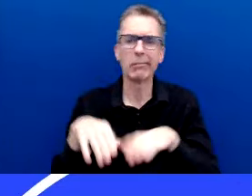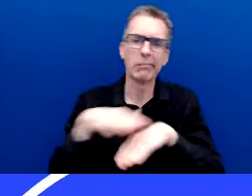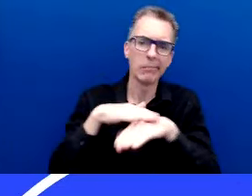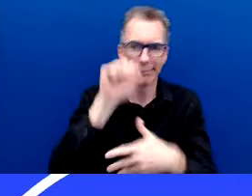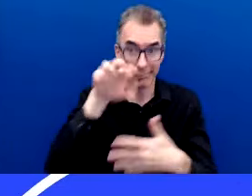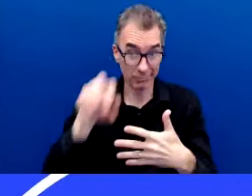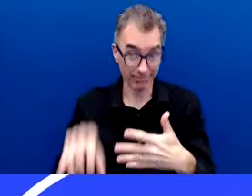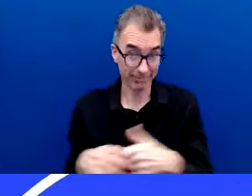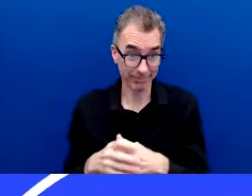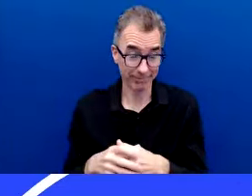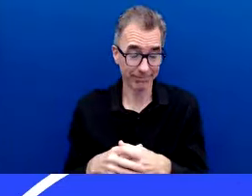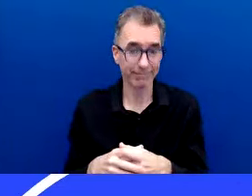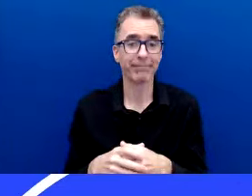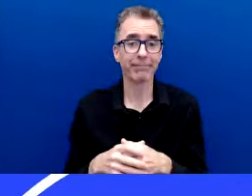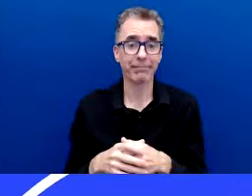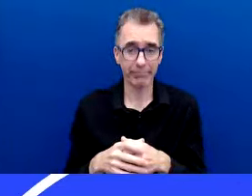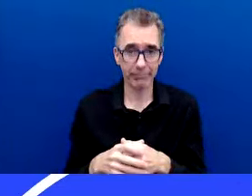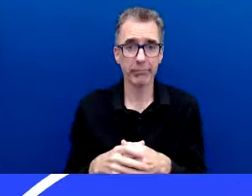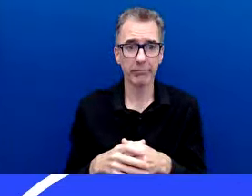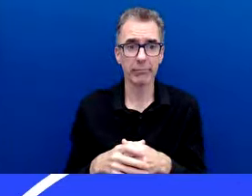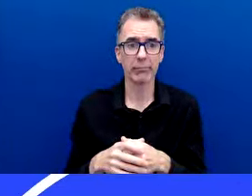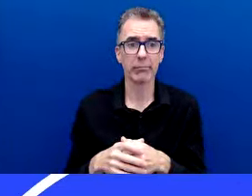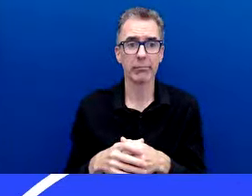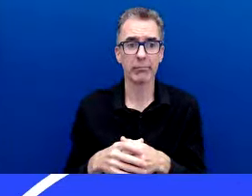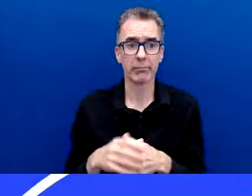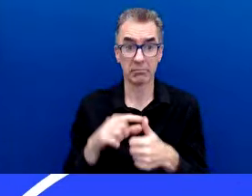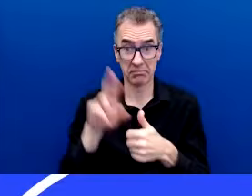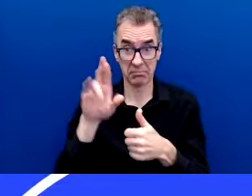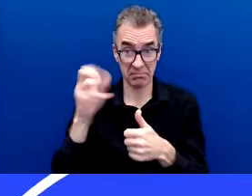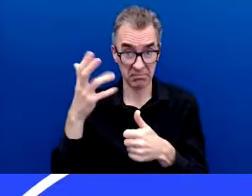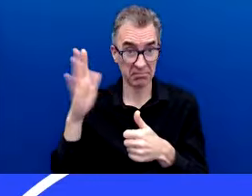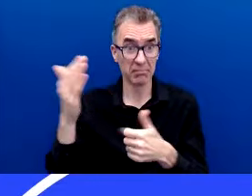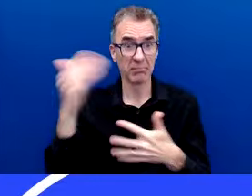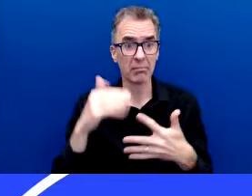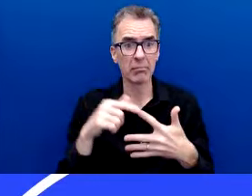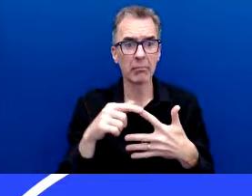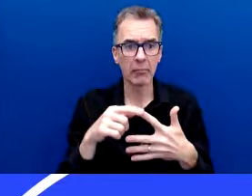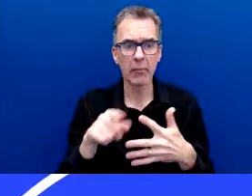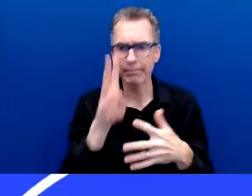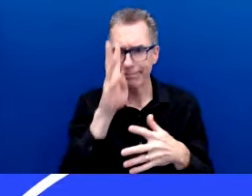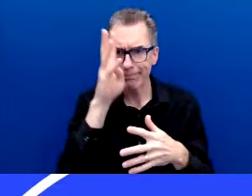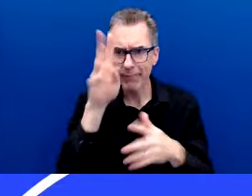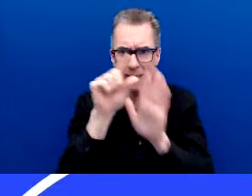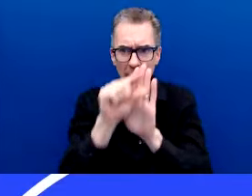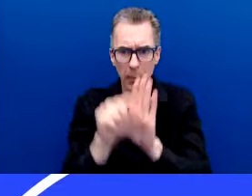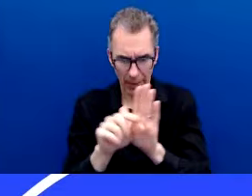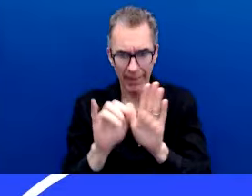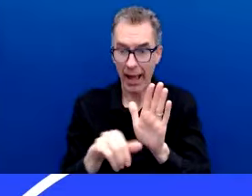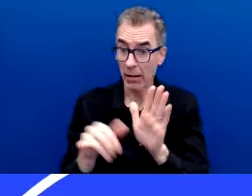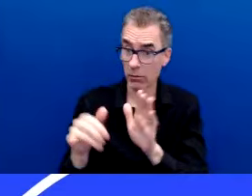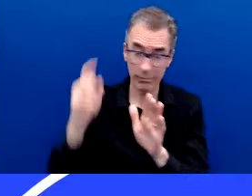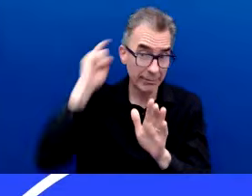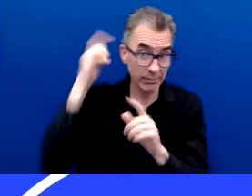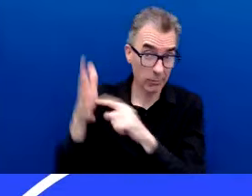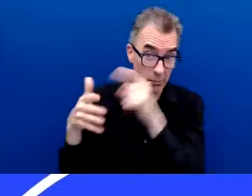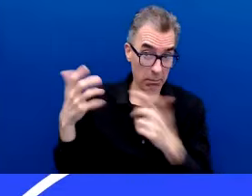it. And then we'll talk about creating interactive assignments that are going to reflect those requirements. And